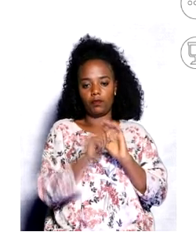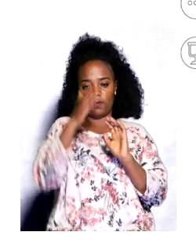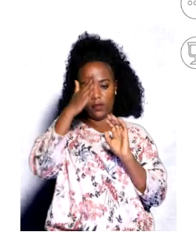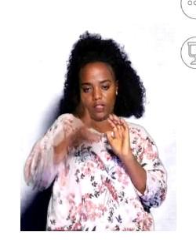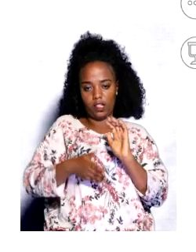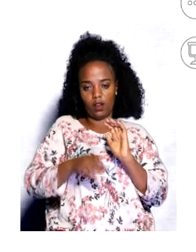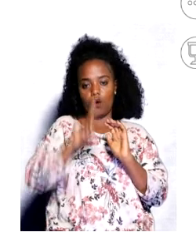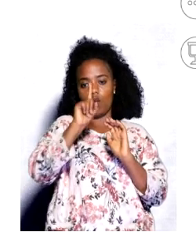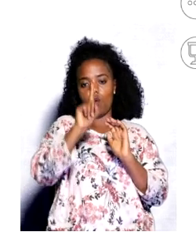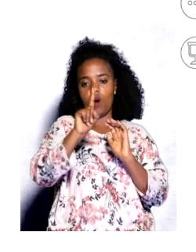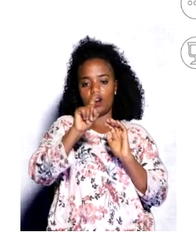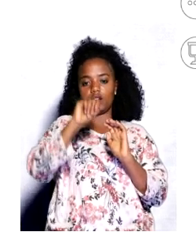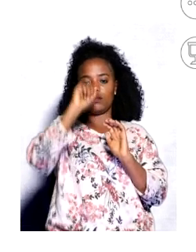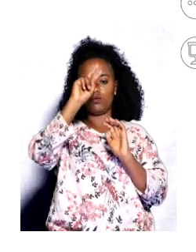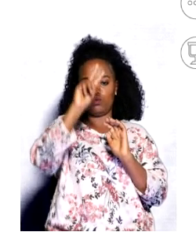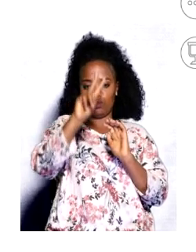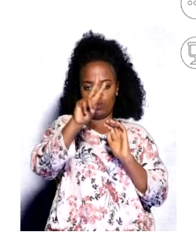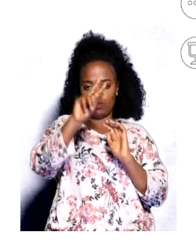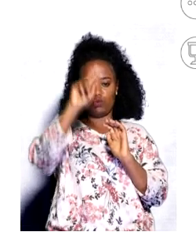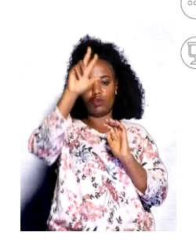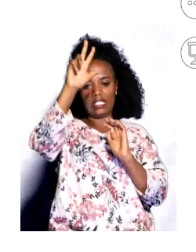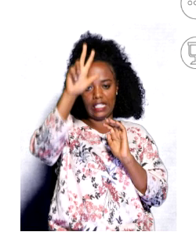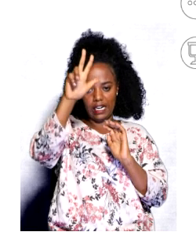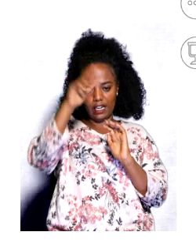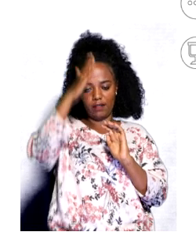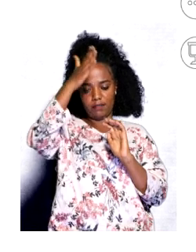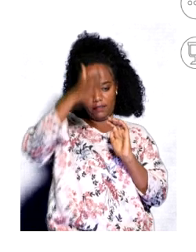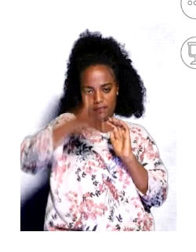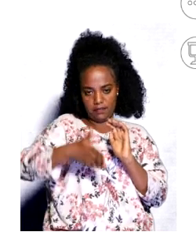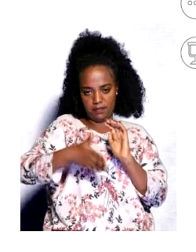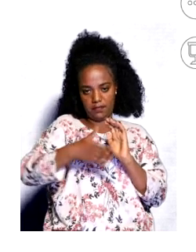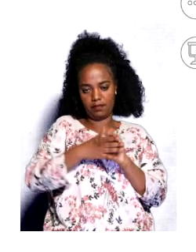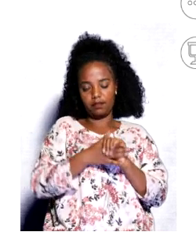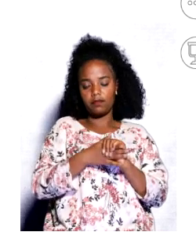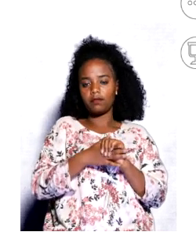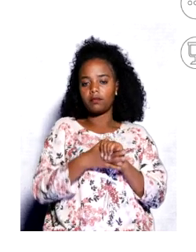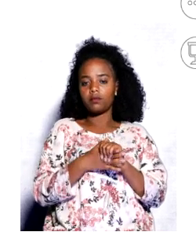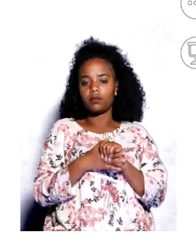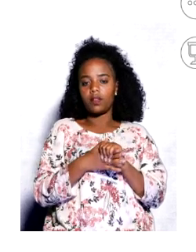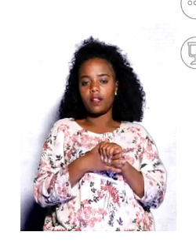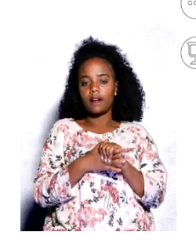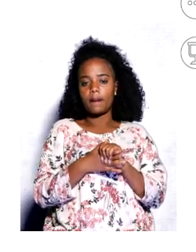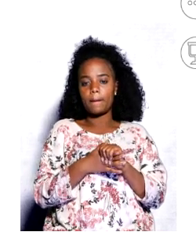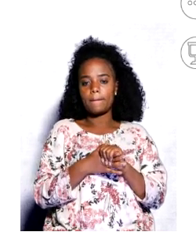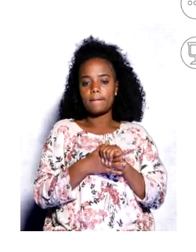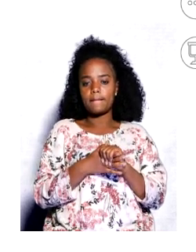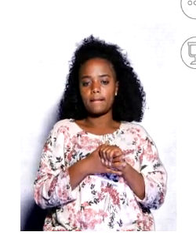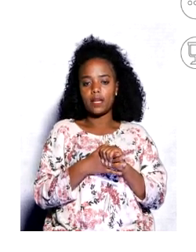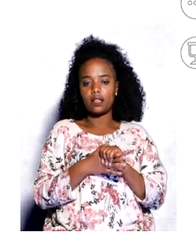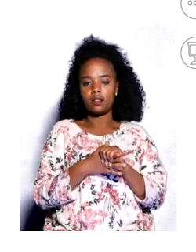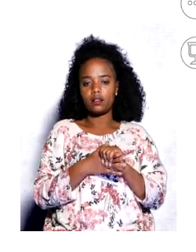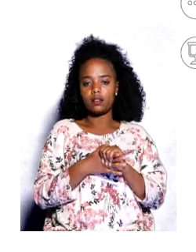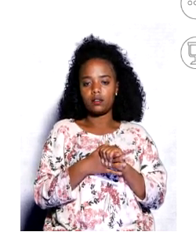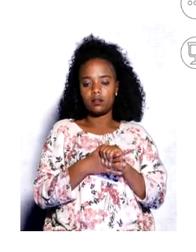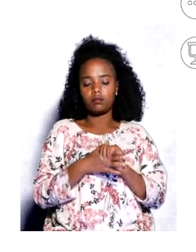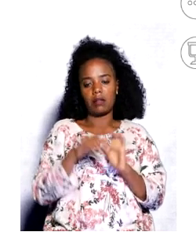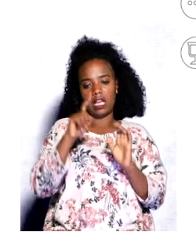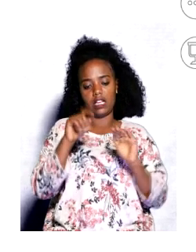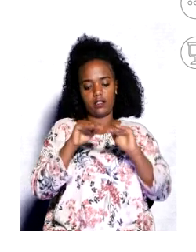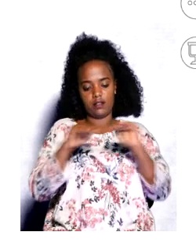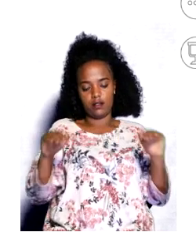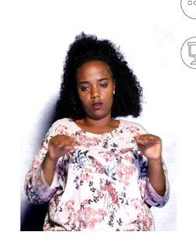1, 2, 3, 4, this is the x-axis and the